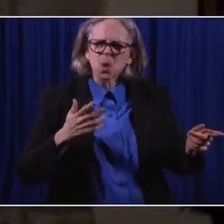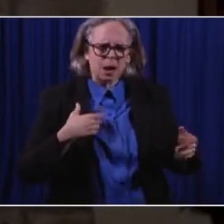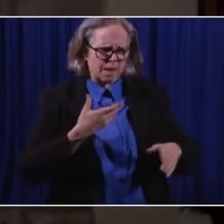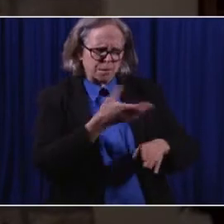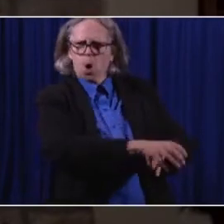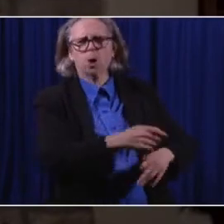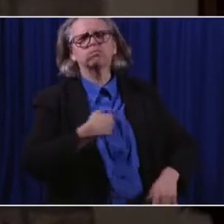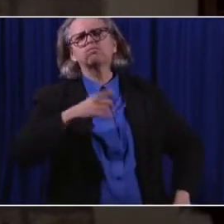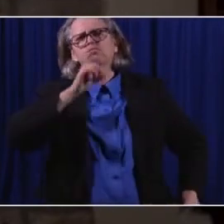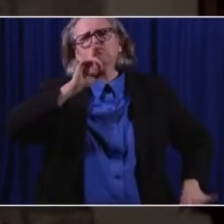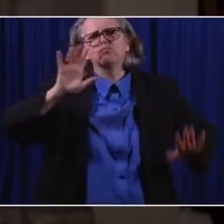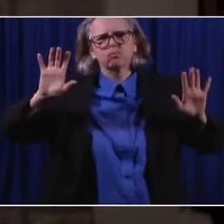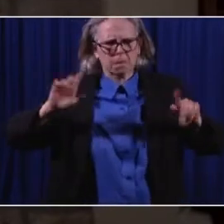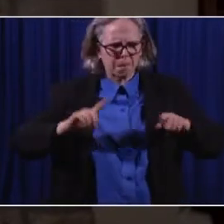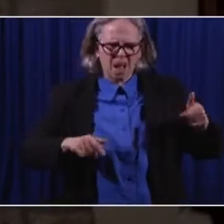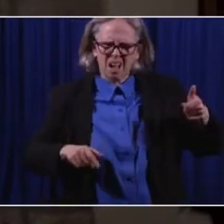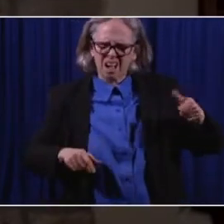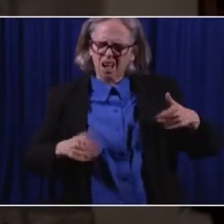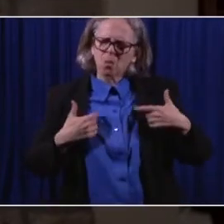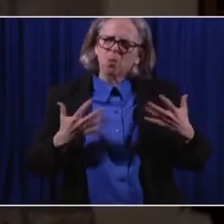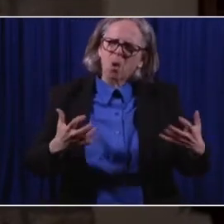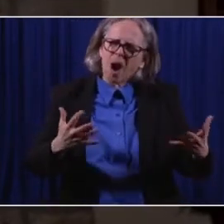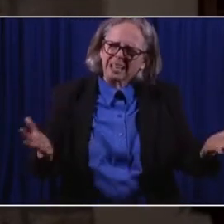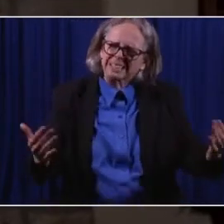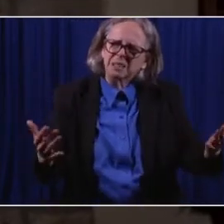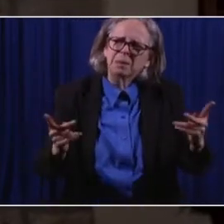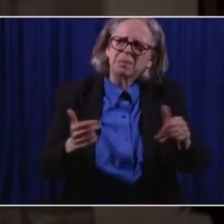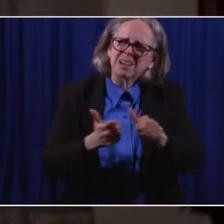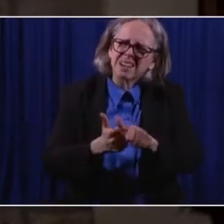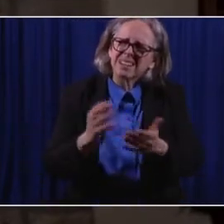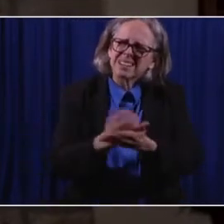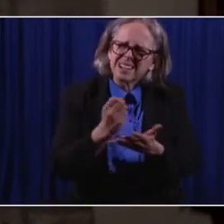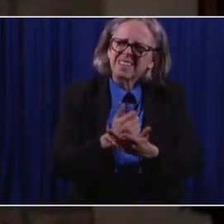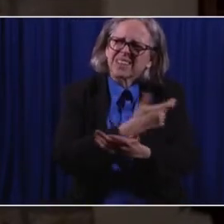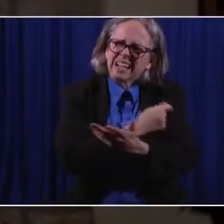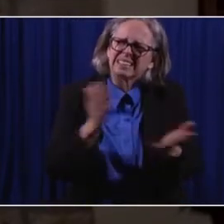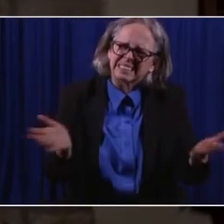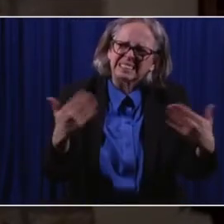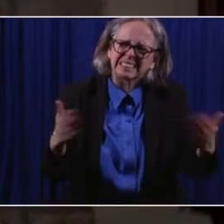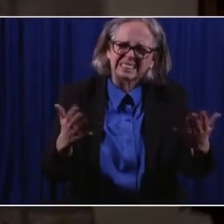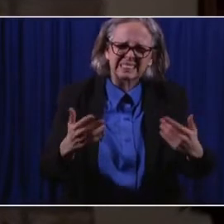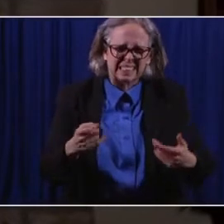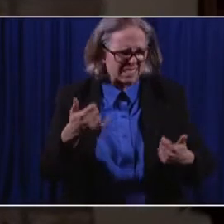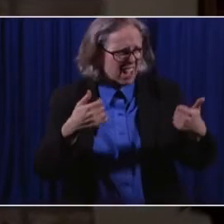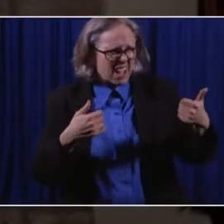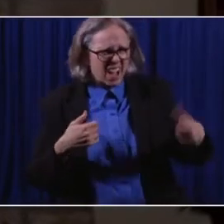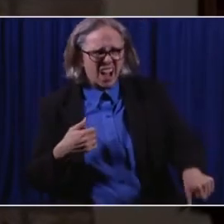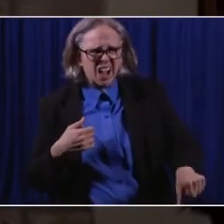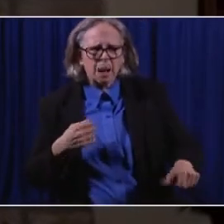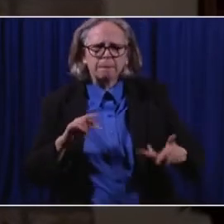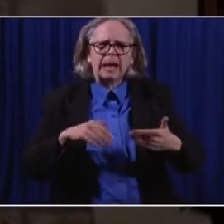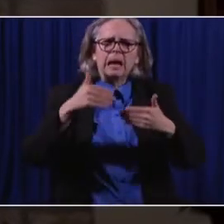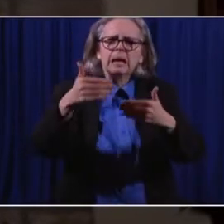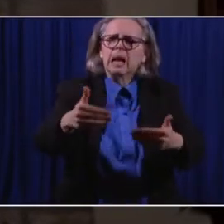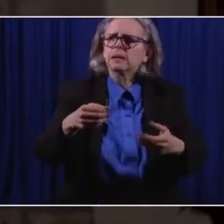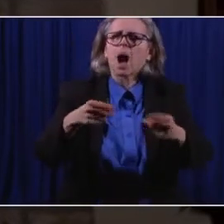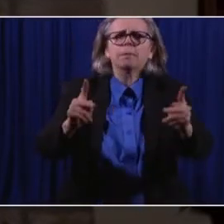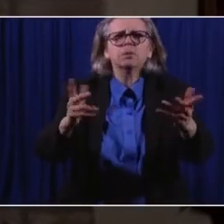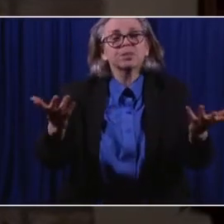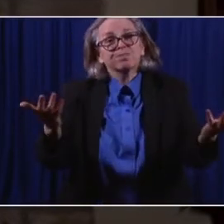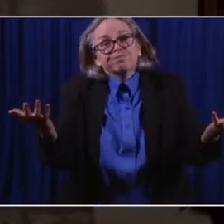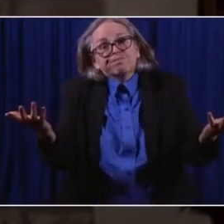is train may not be coming back for a while. And you know, we're going to make it available to everybody eventually, but